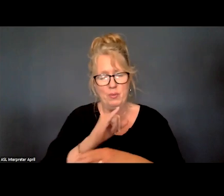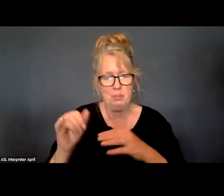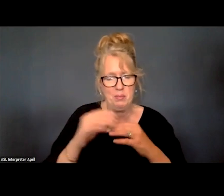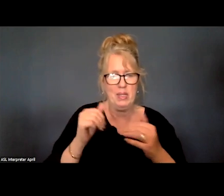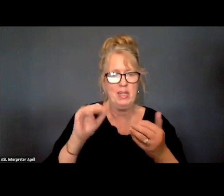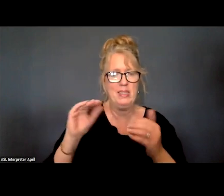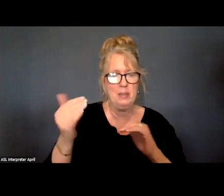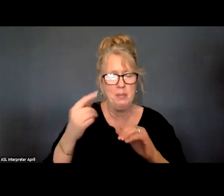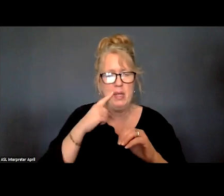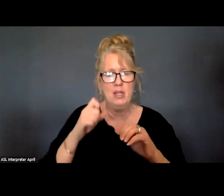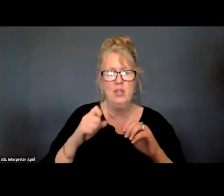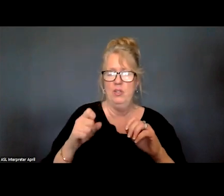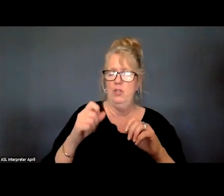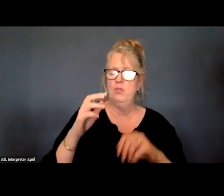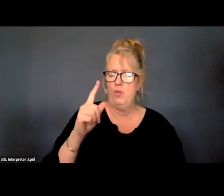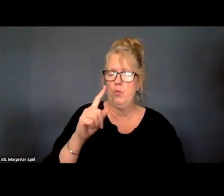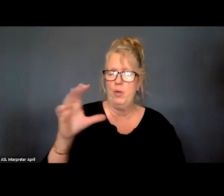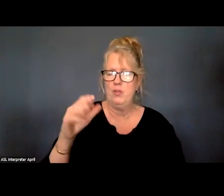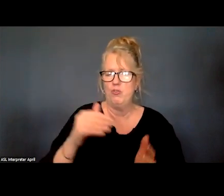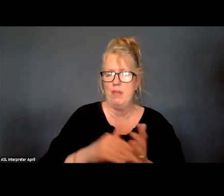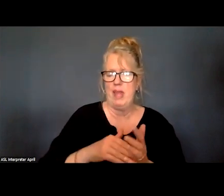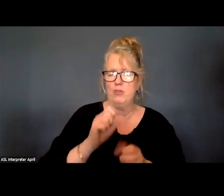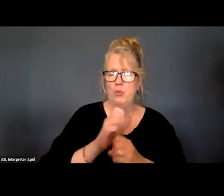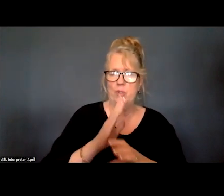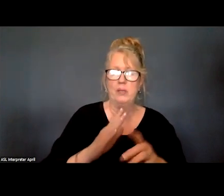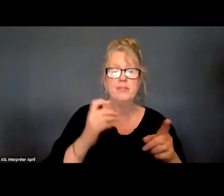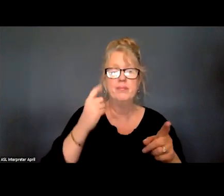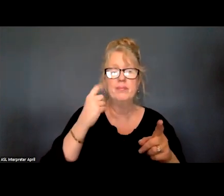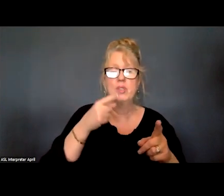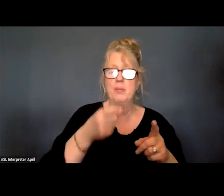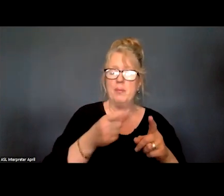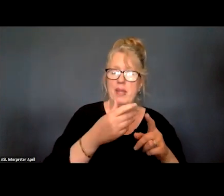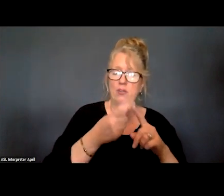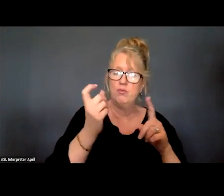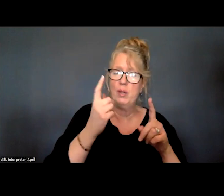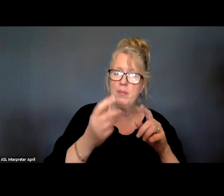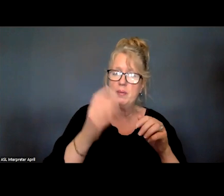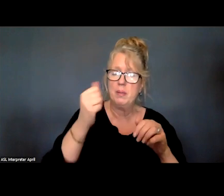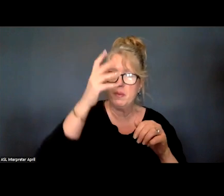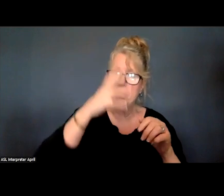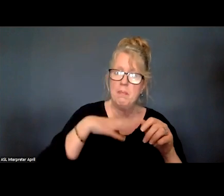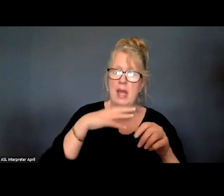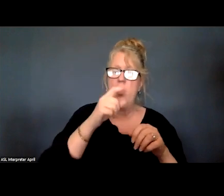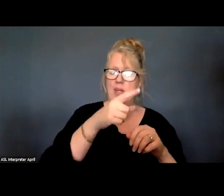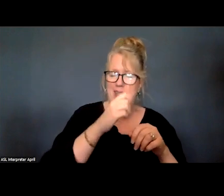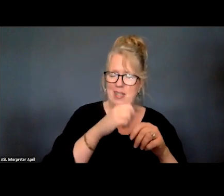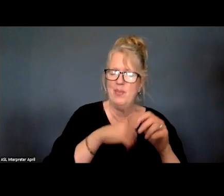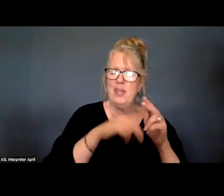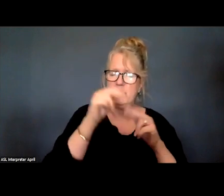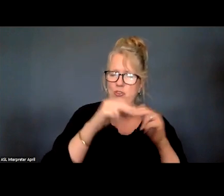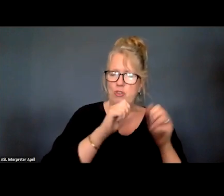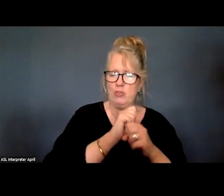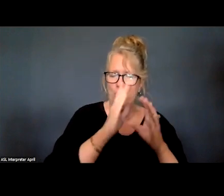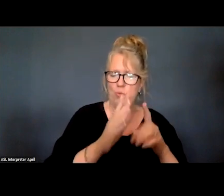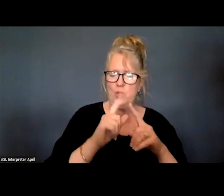19.5 suicides per 100,000 workers. Though this is primarily driven by the higher ratio of males in the construction workforce, who historically have a